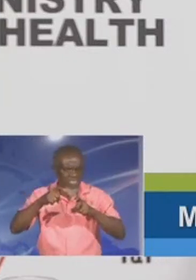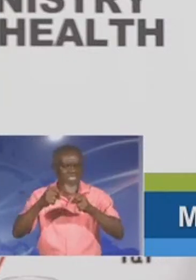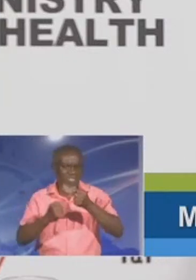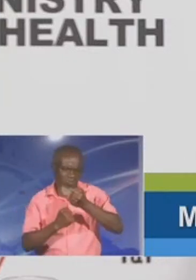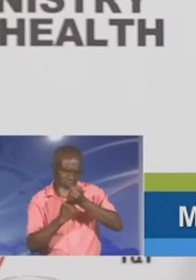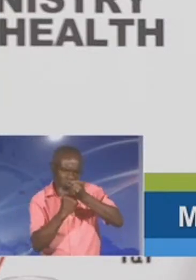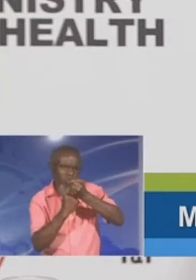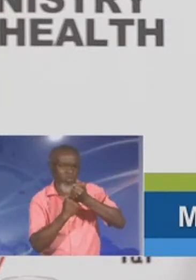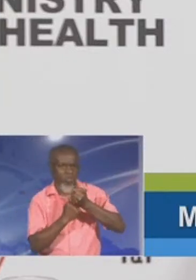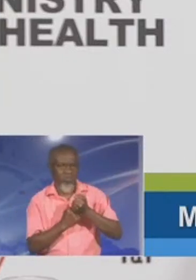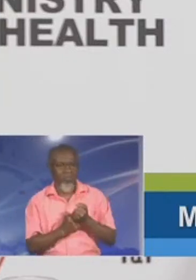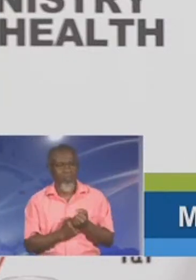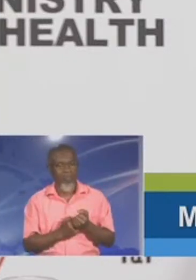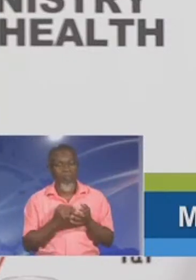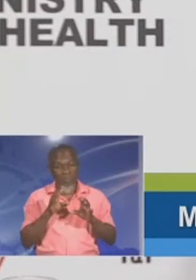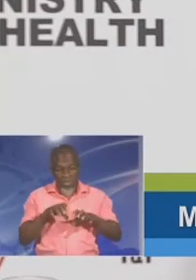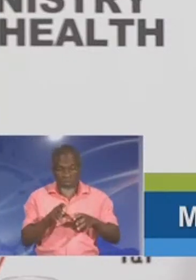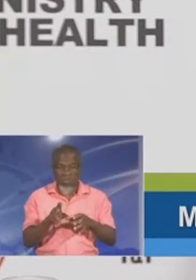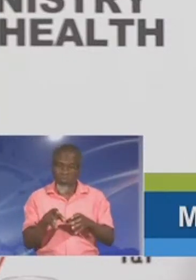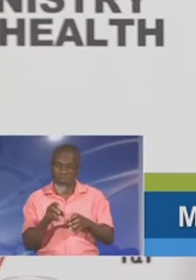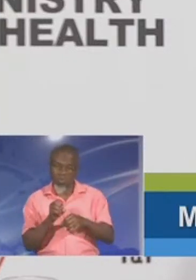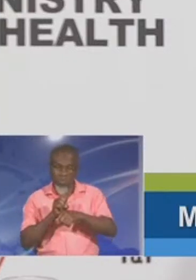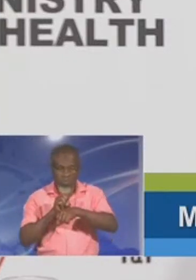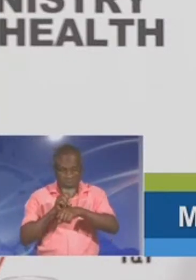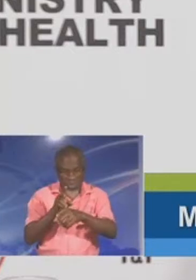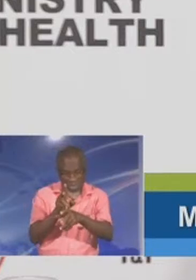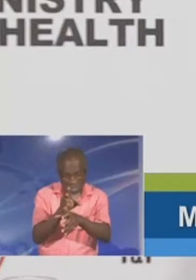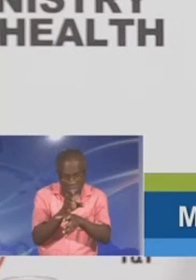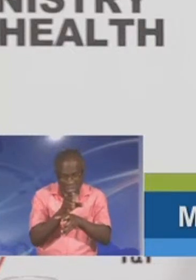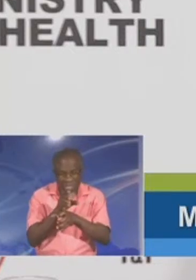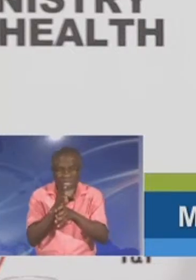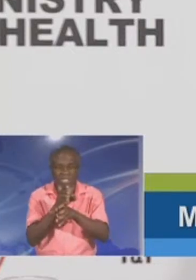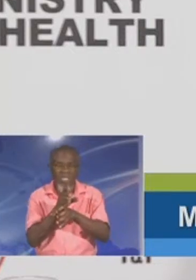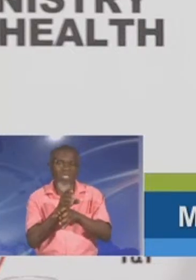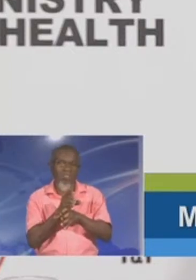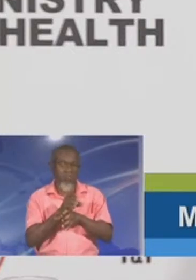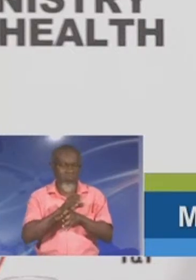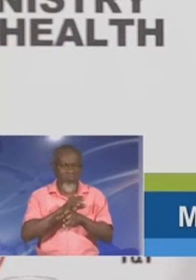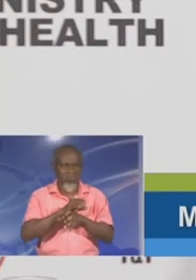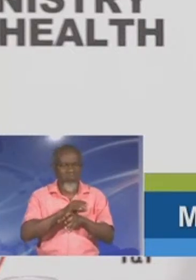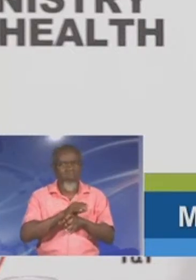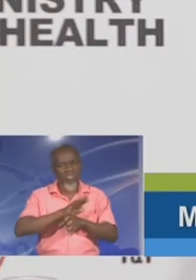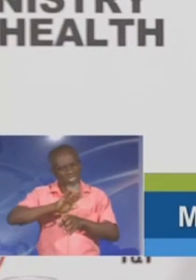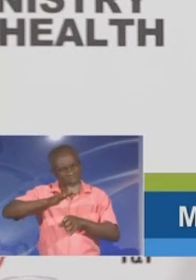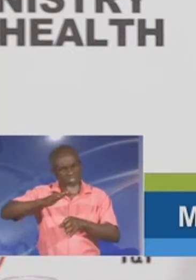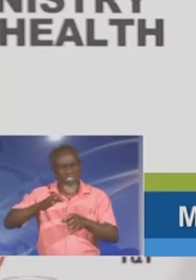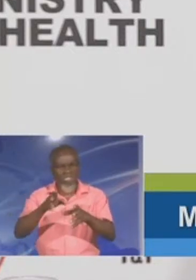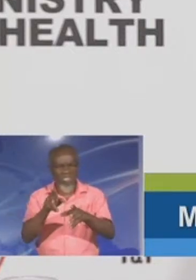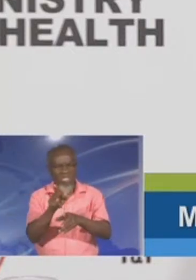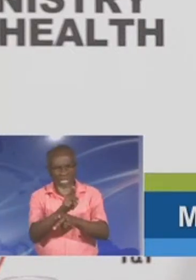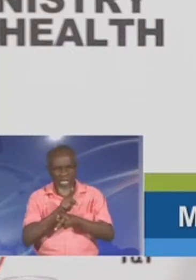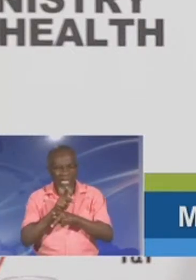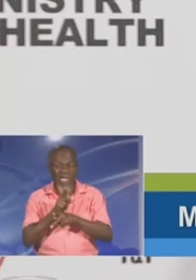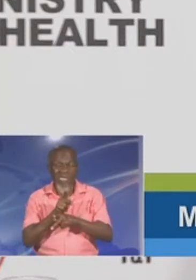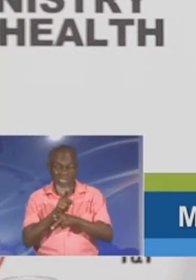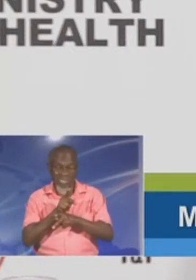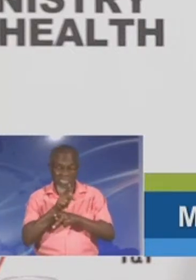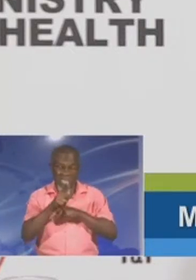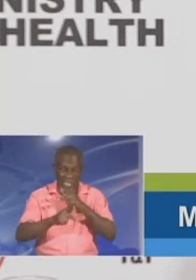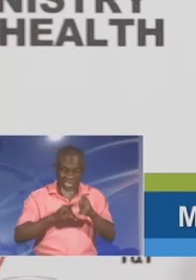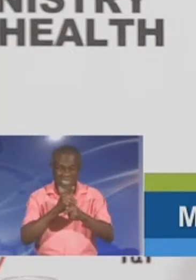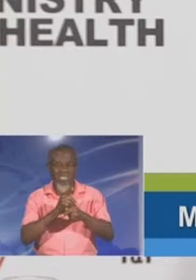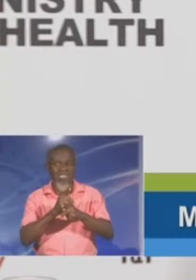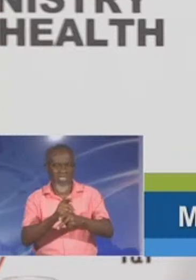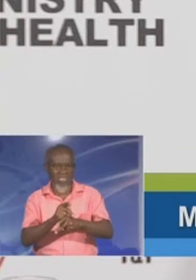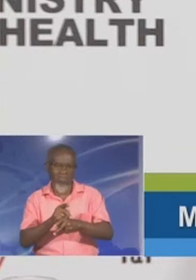can come in the form of therapy of various kinds, but the most important thing is to listen, to